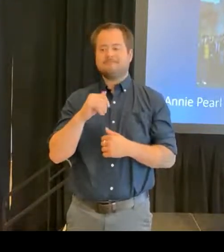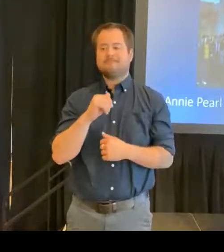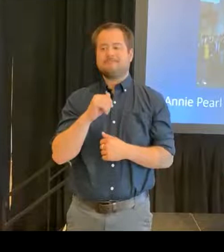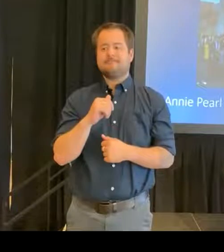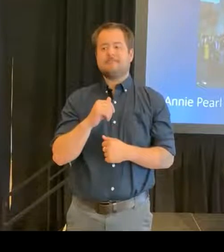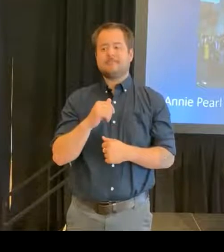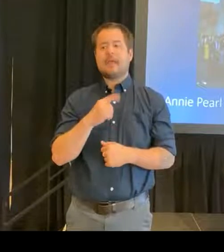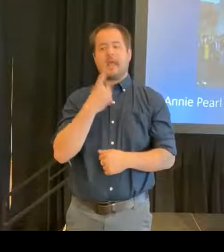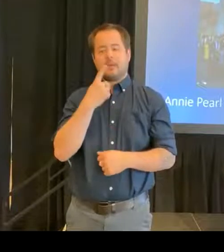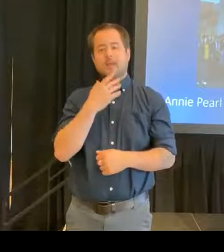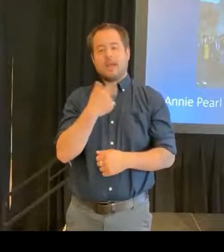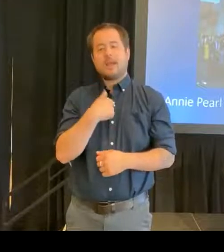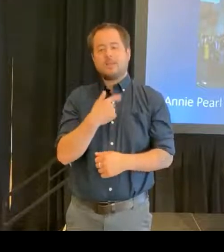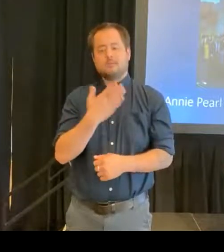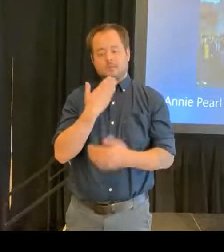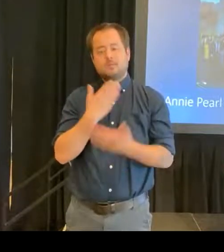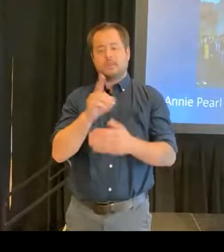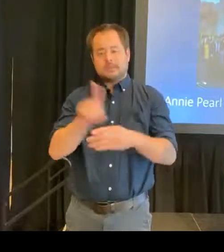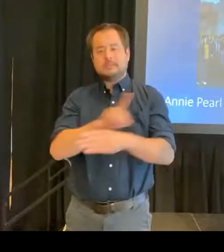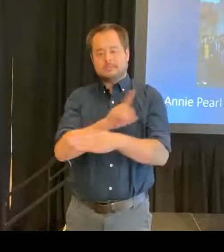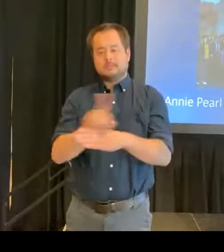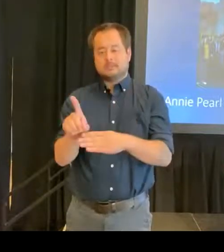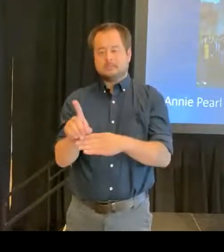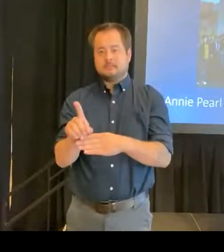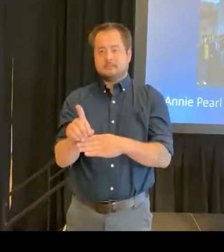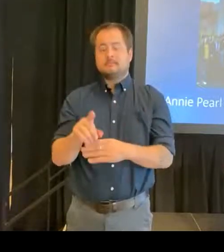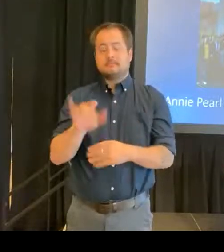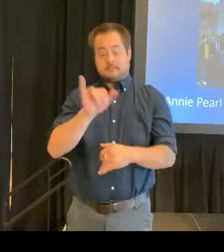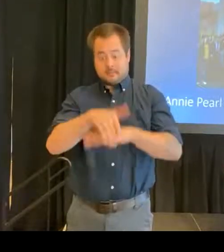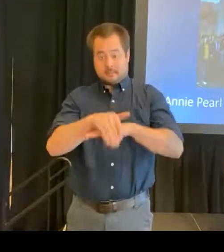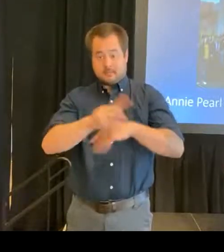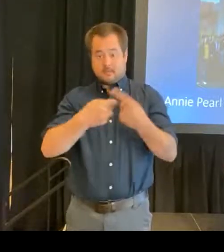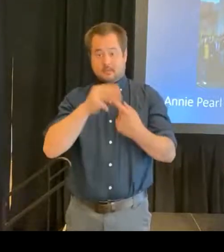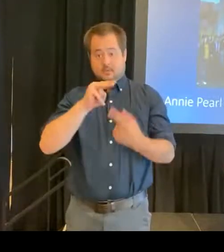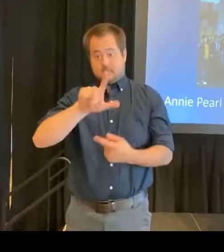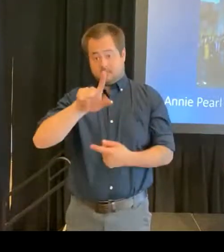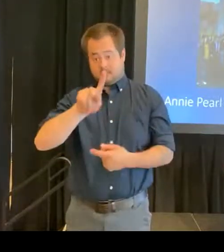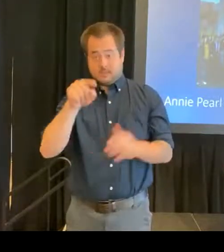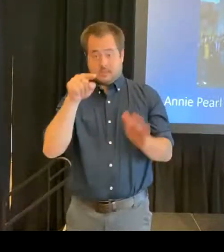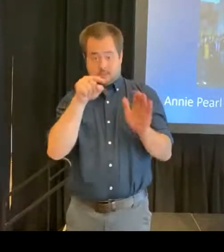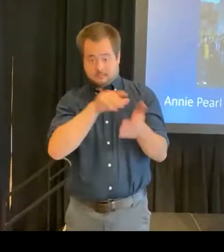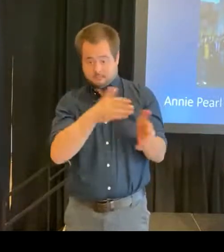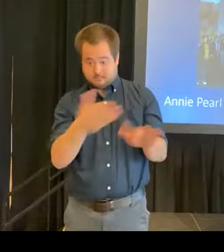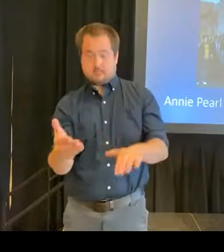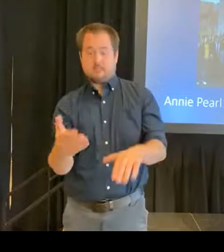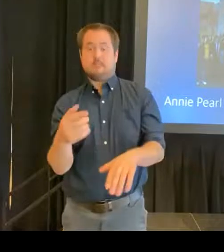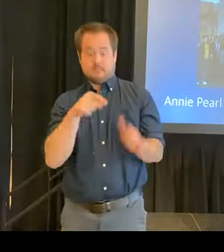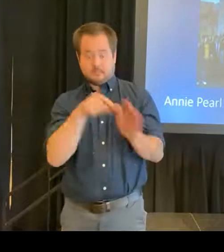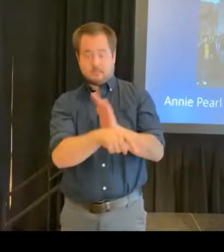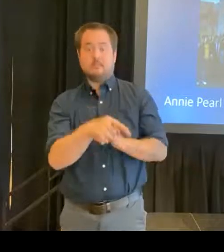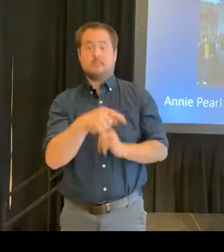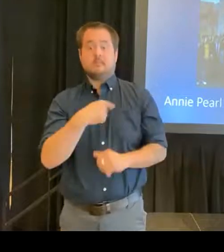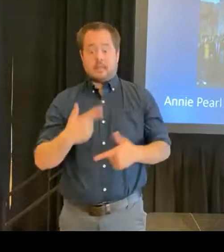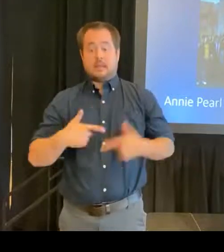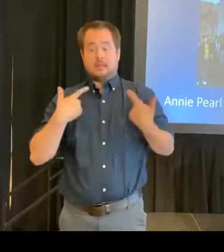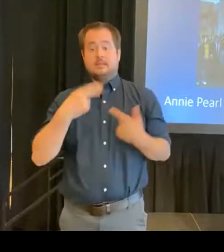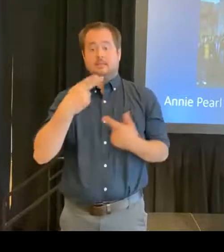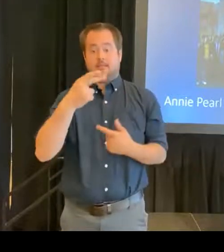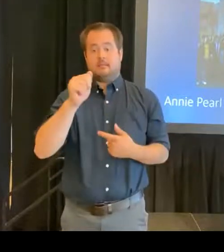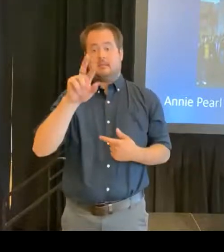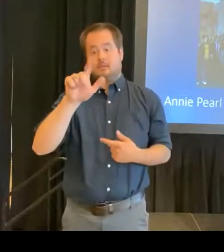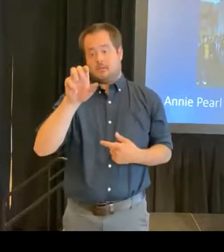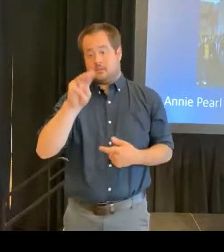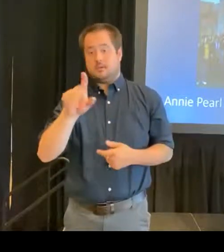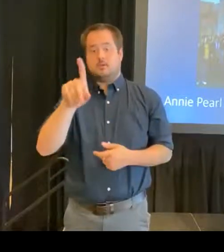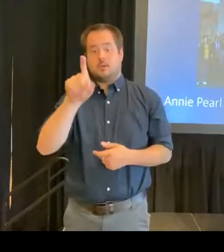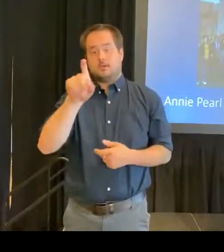That night, when Martin got killed, I lived in Harlem on 129th Street.